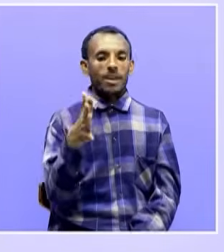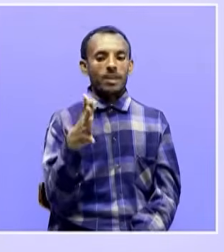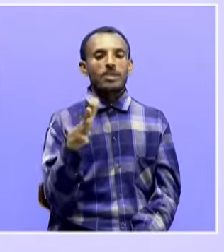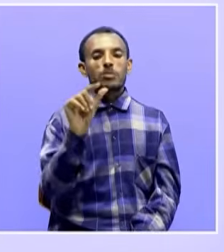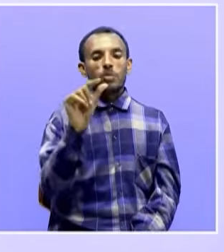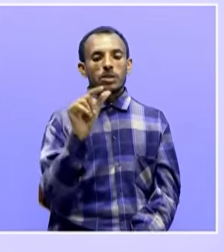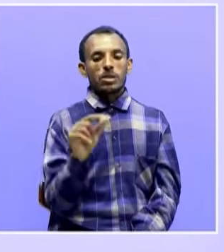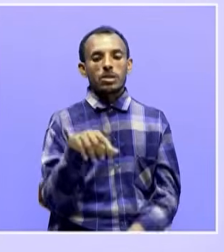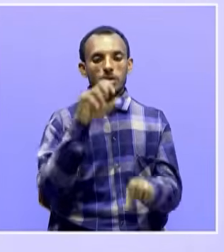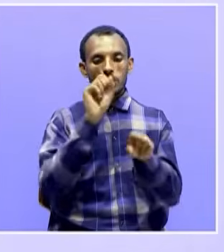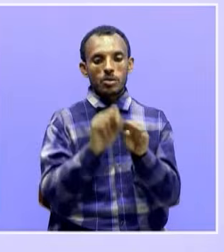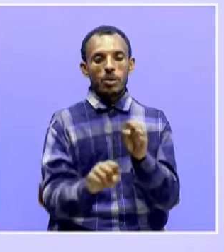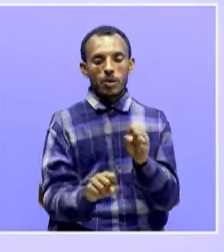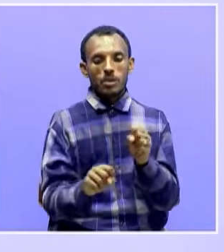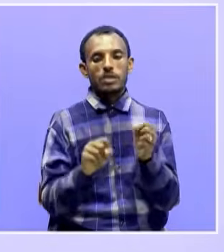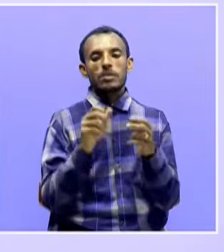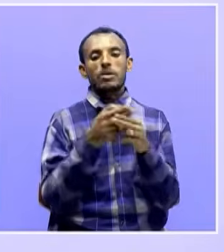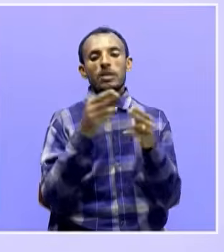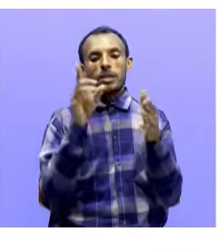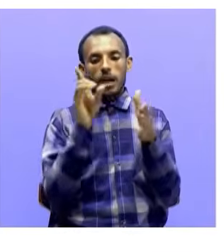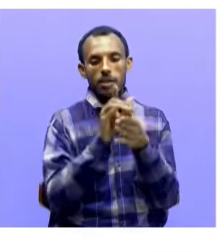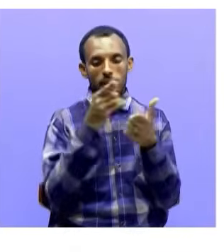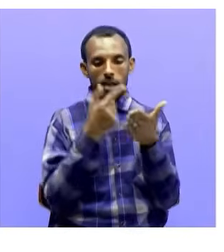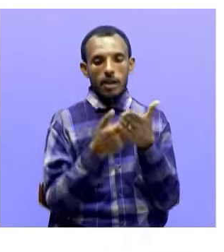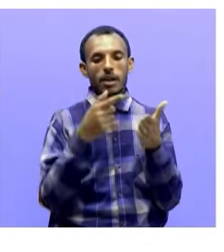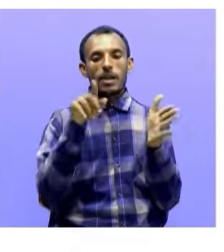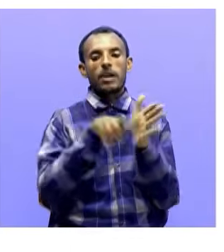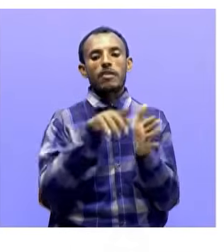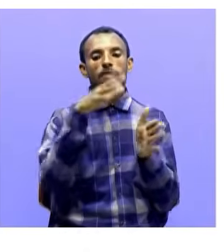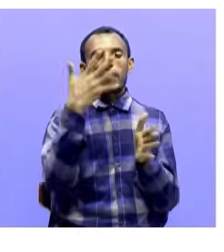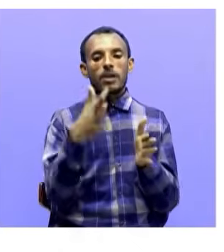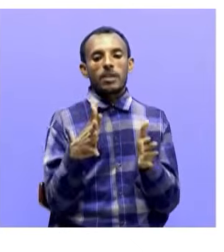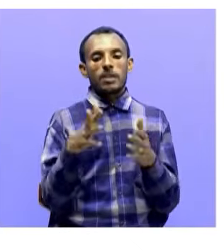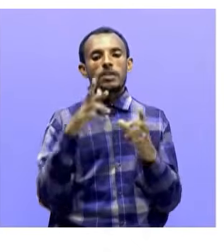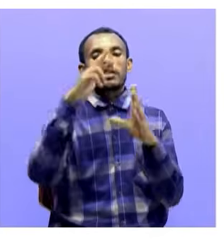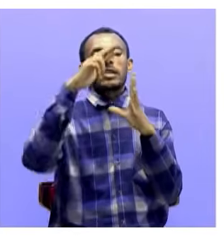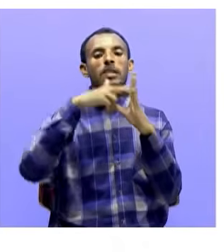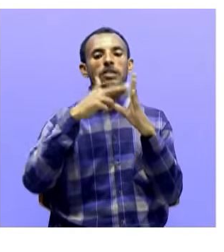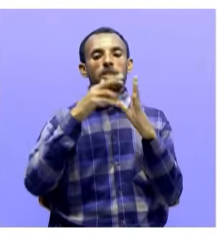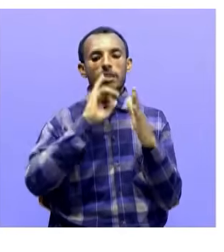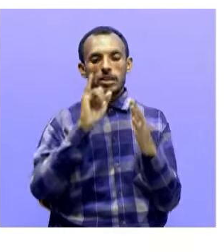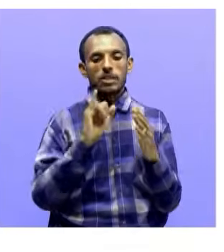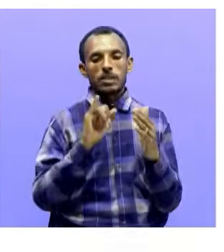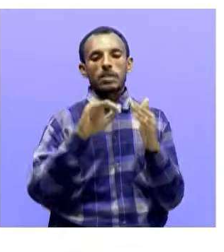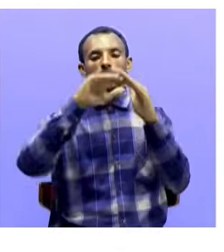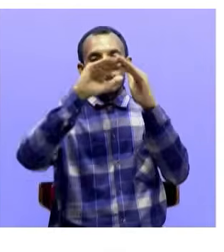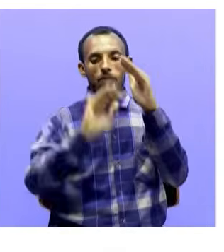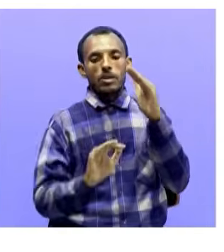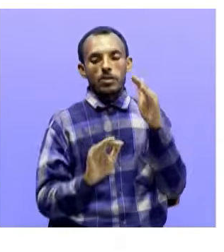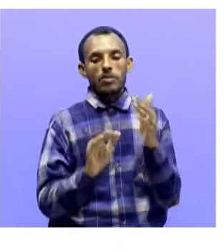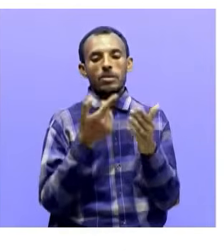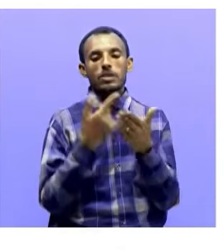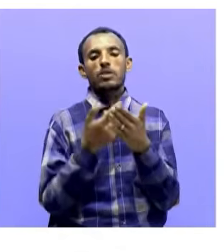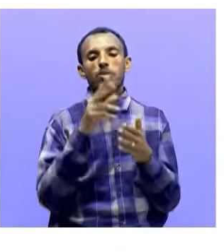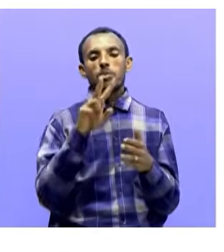smallest. So the smallest data value here, it is negative 15. So the range will be the difference of these two. As